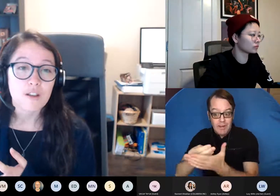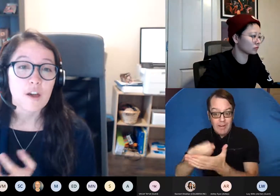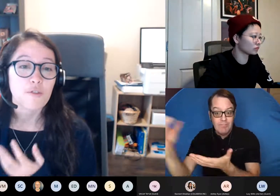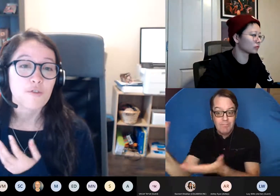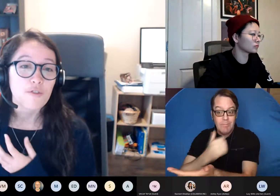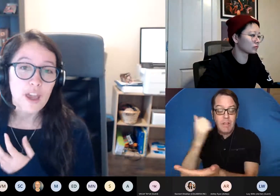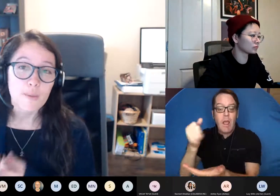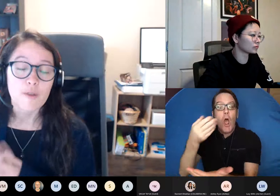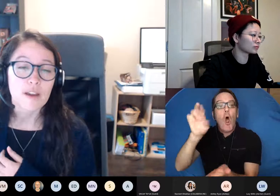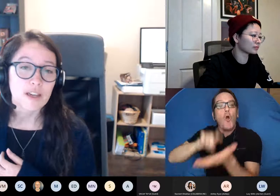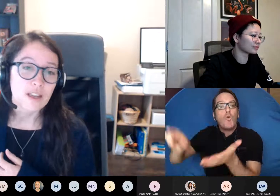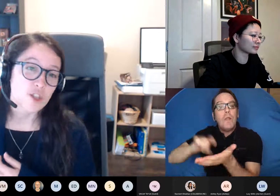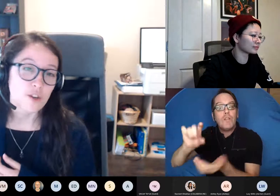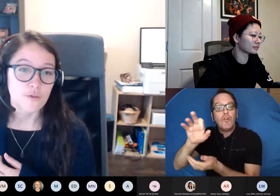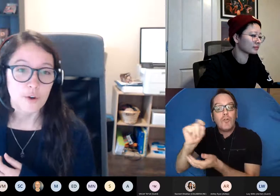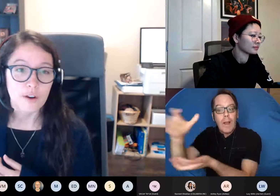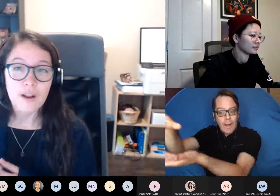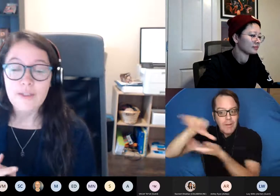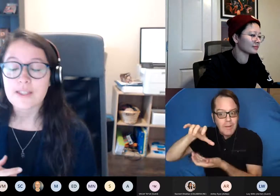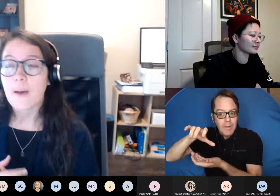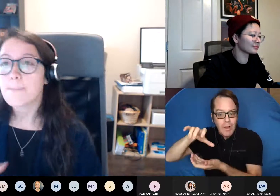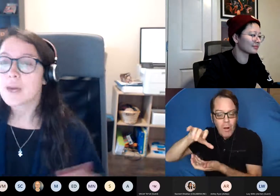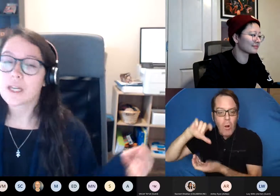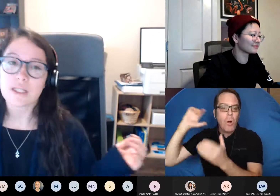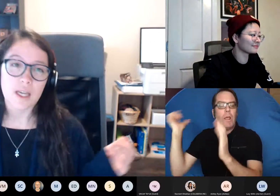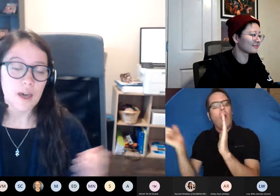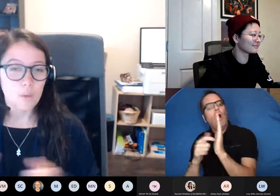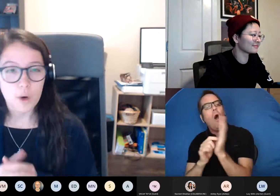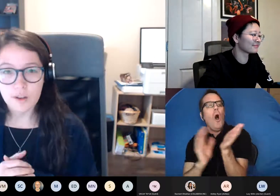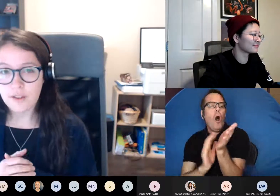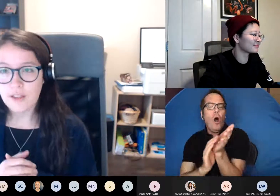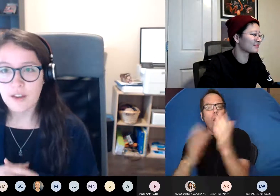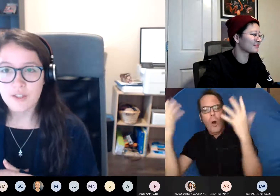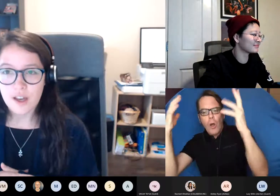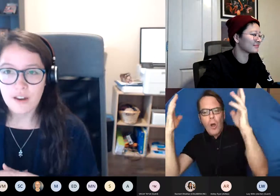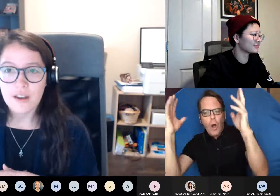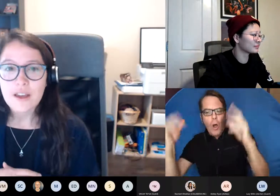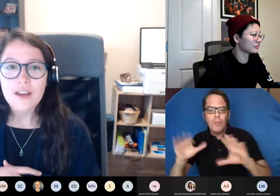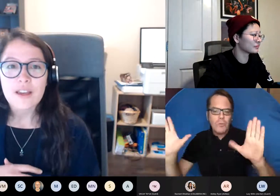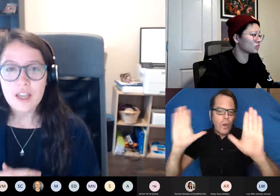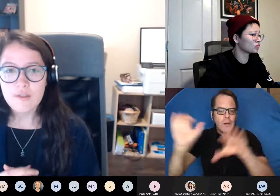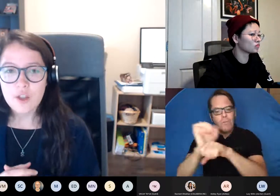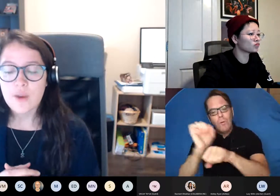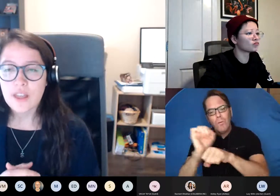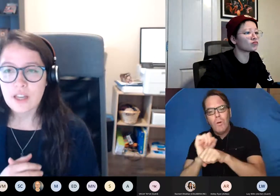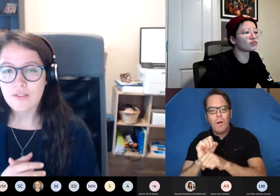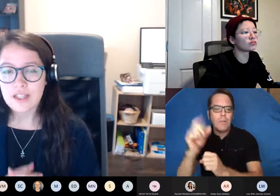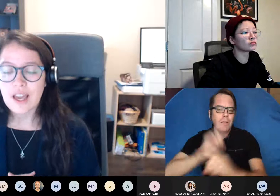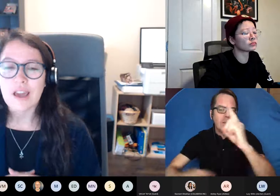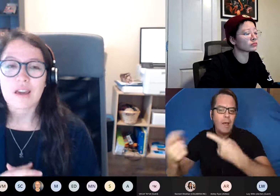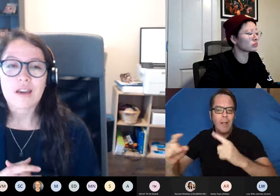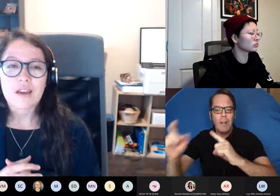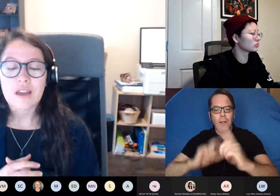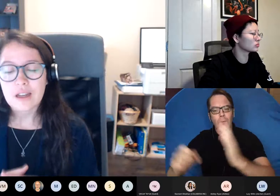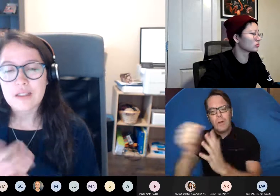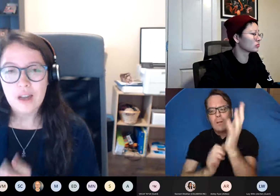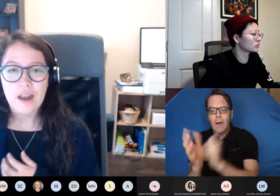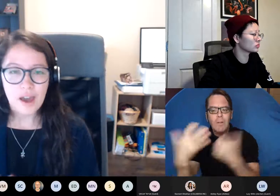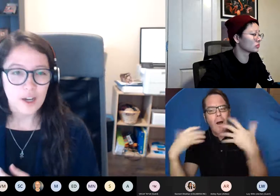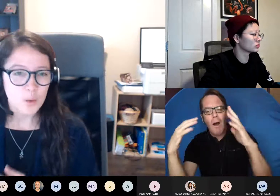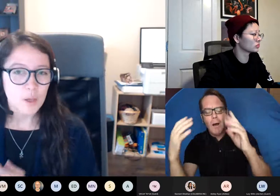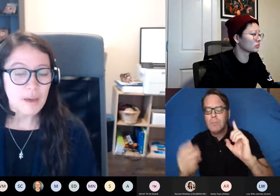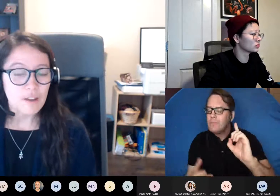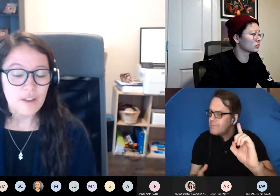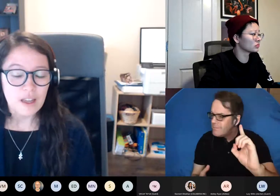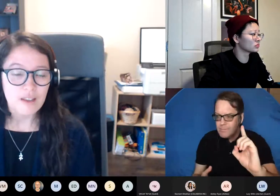or just get a lot of fame and recognition for this amazing work that they have done, even though at the end of the day, it is